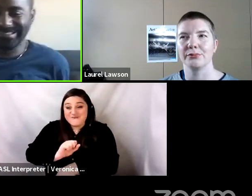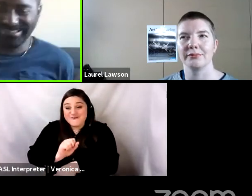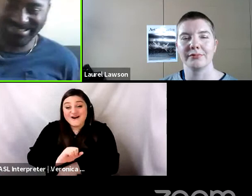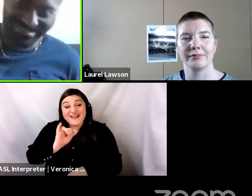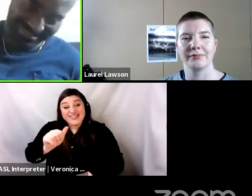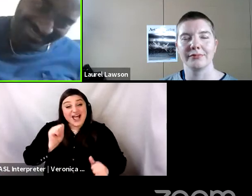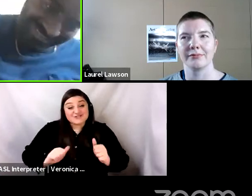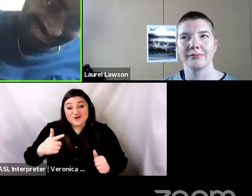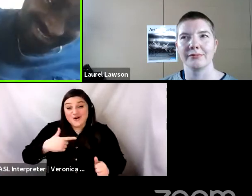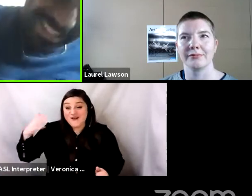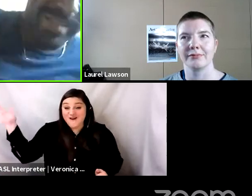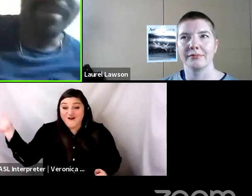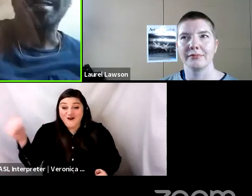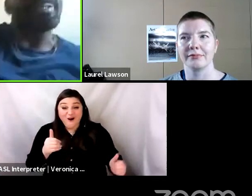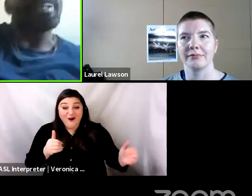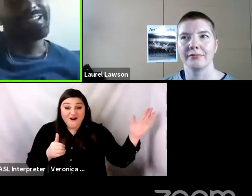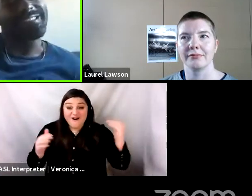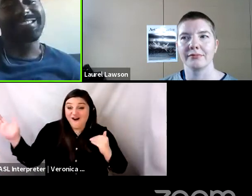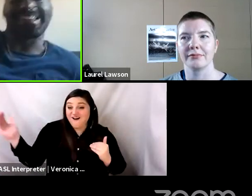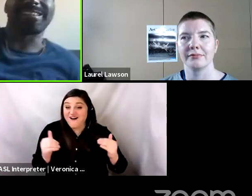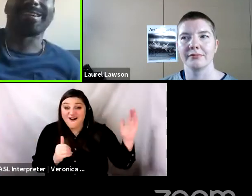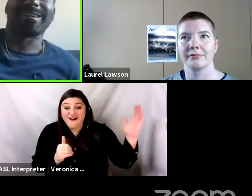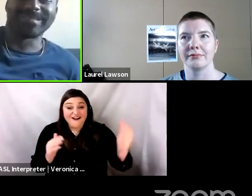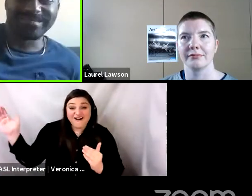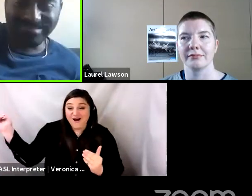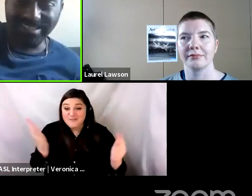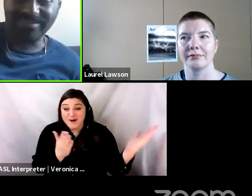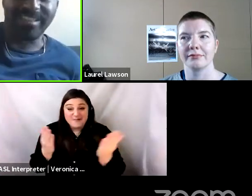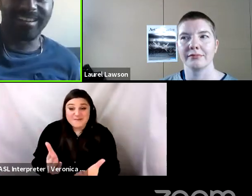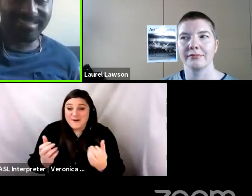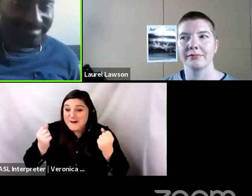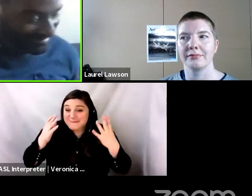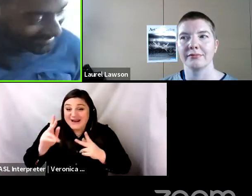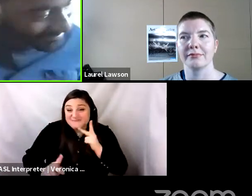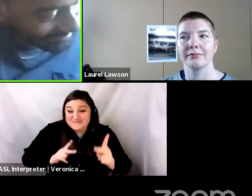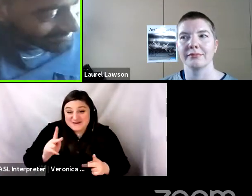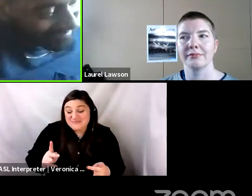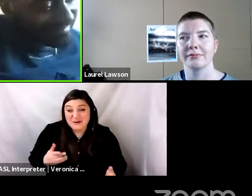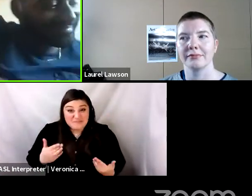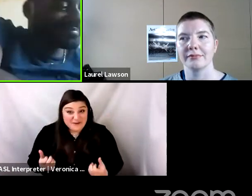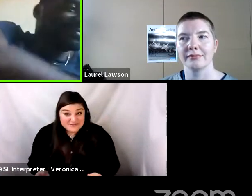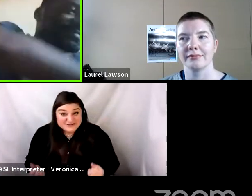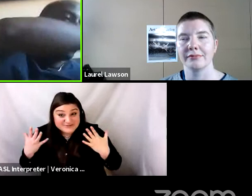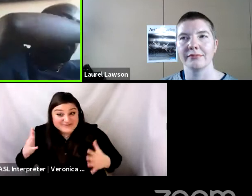show. Maybe too much, I don't know. End of thought.